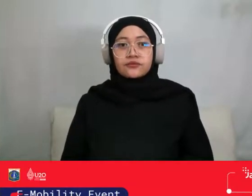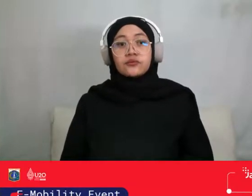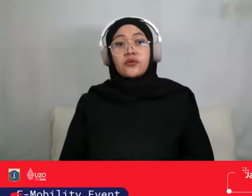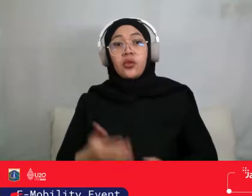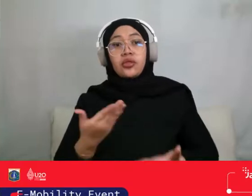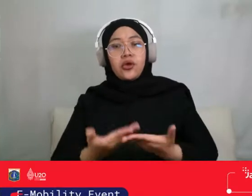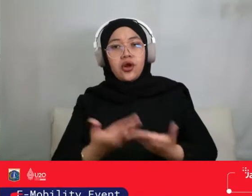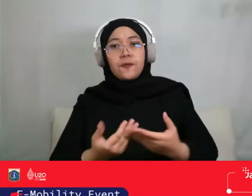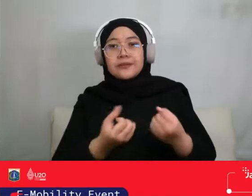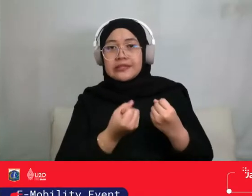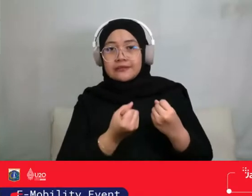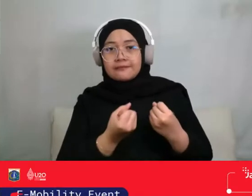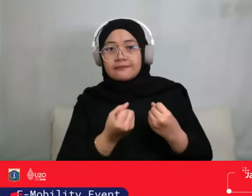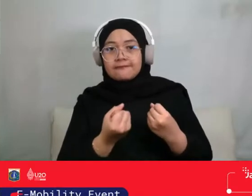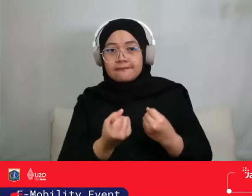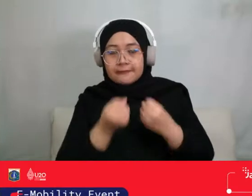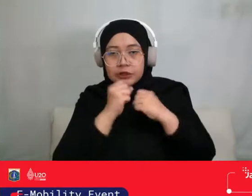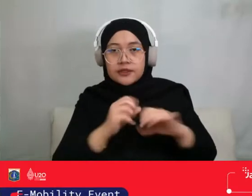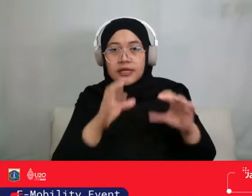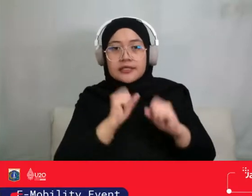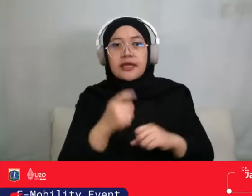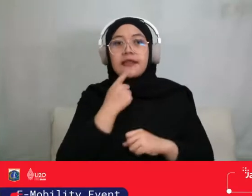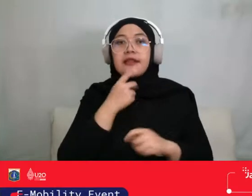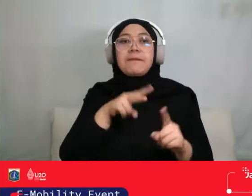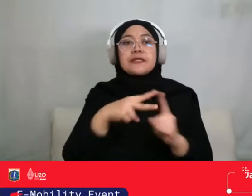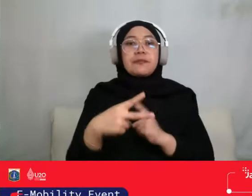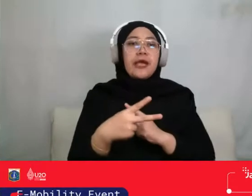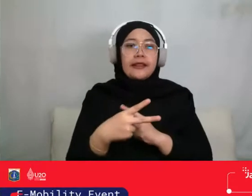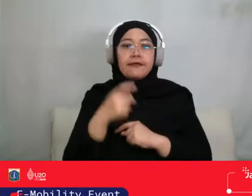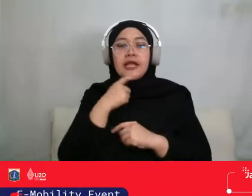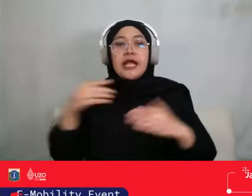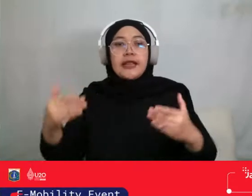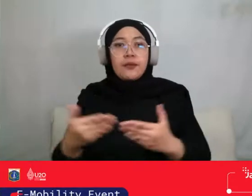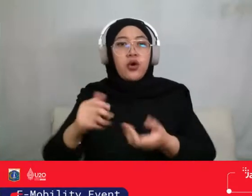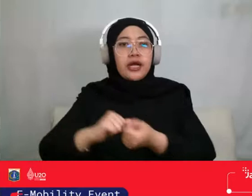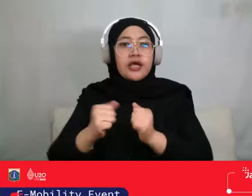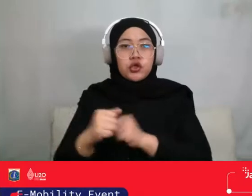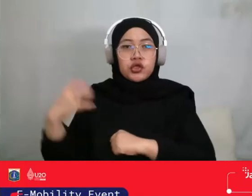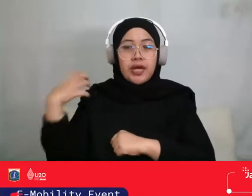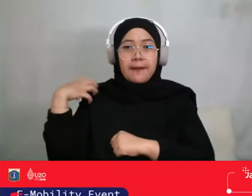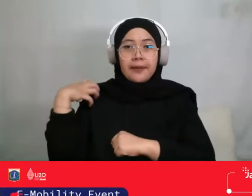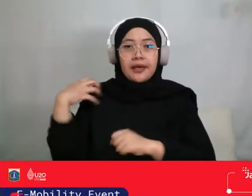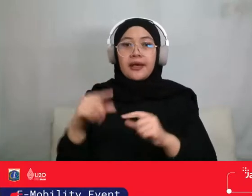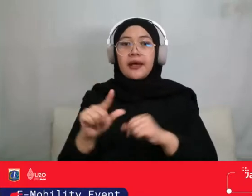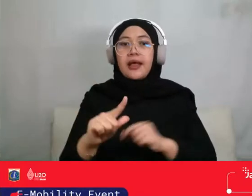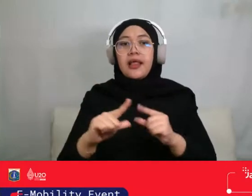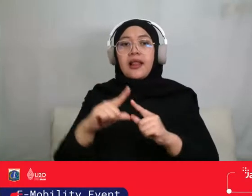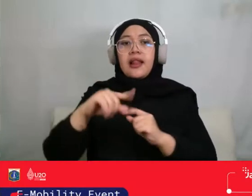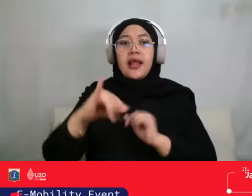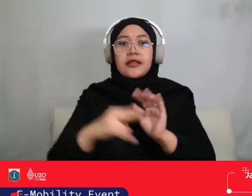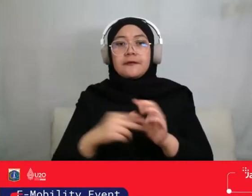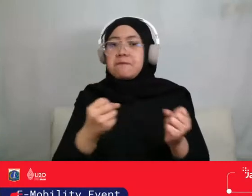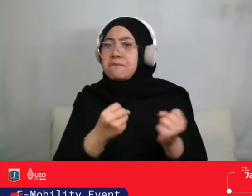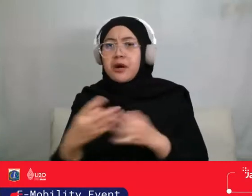tell us your findings in the case of Latin America? How many years does it actually take to make the e-bus TCO lower than the